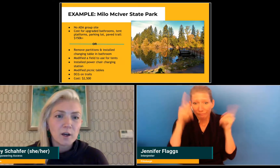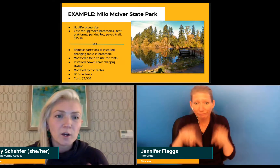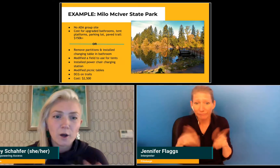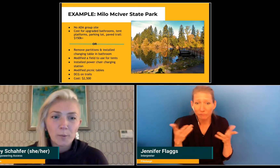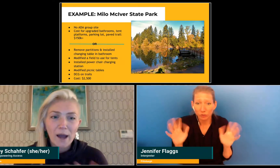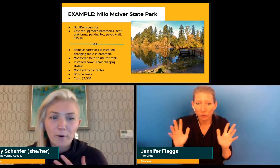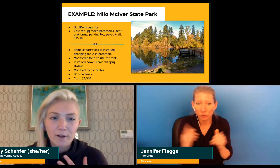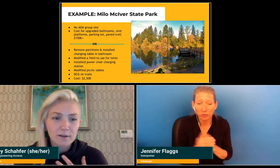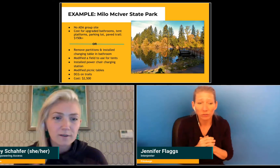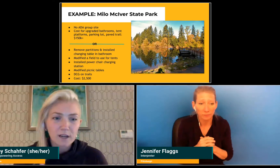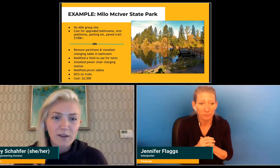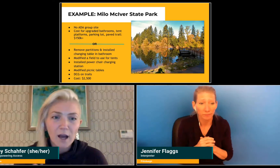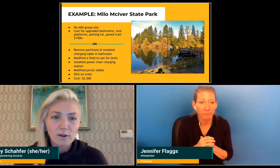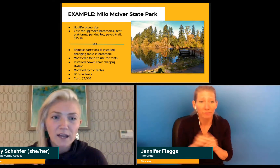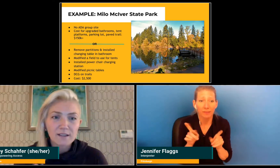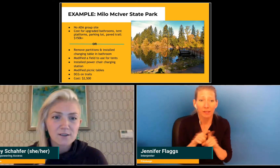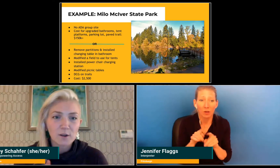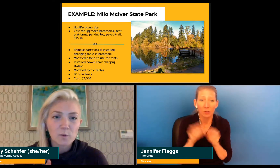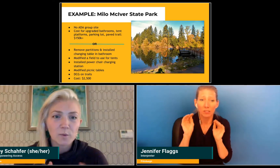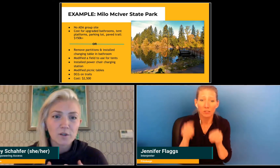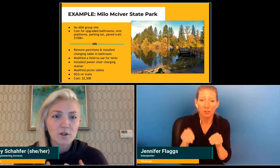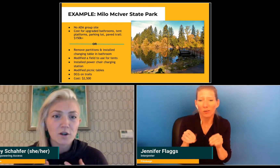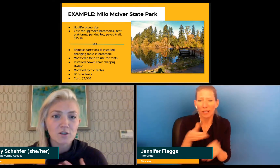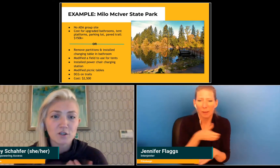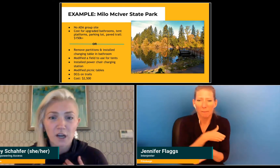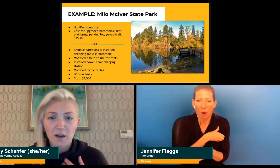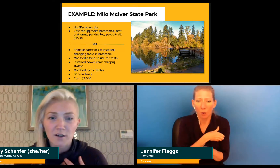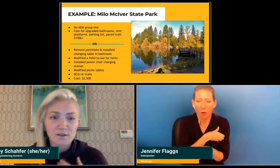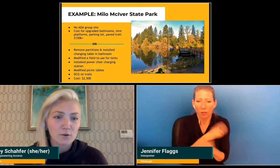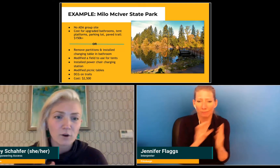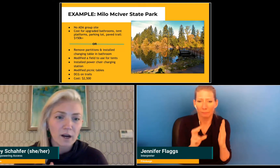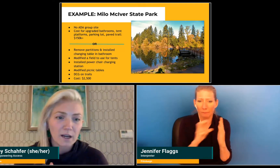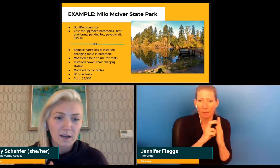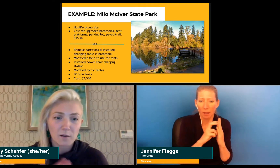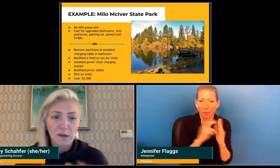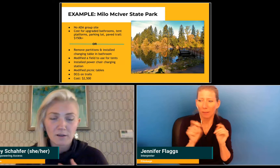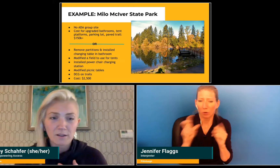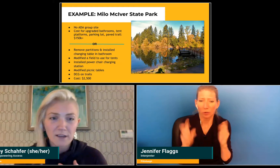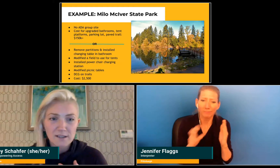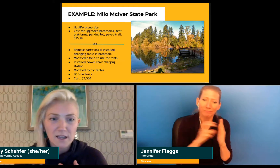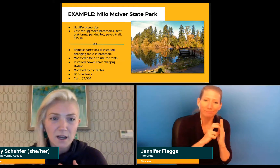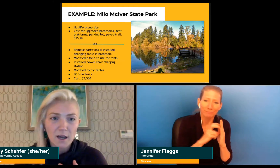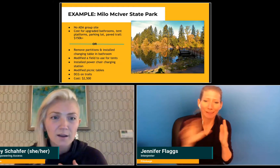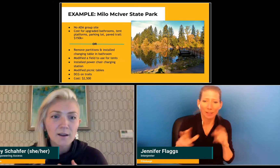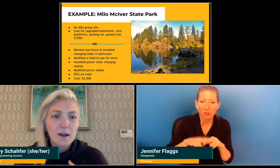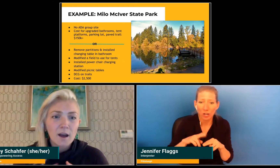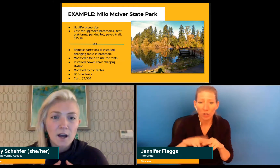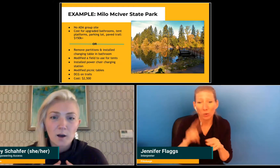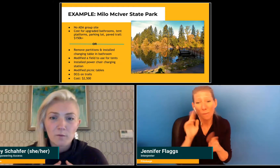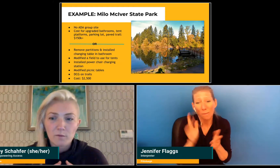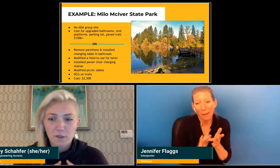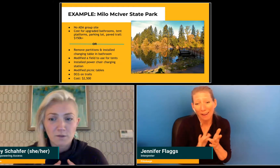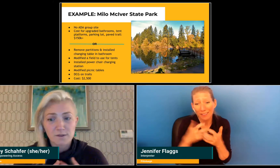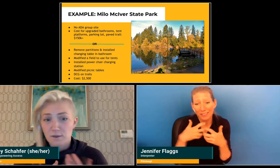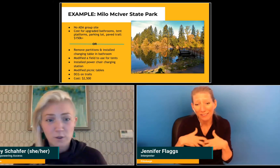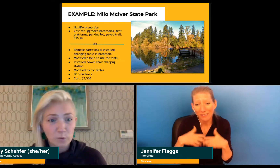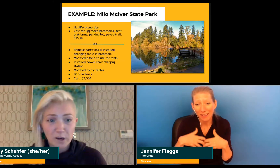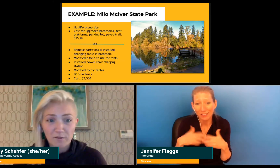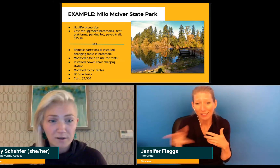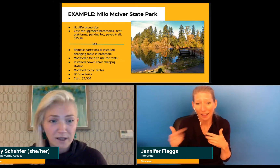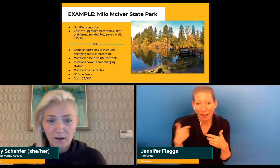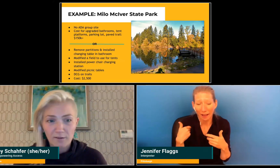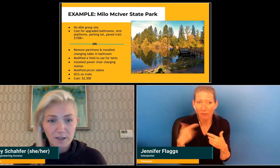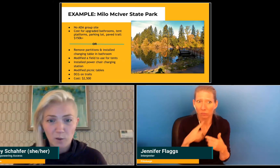installed a power kind of outlet so that people could charge their chairs or any kind of medical device they had, which was